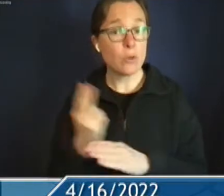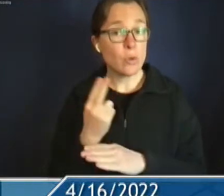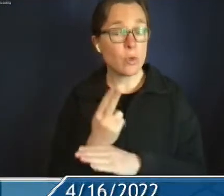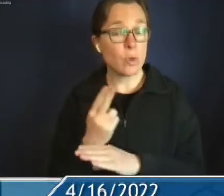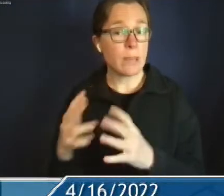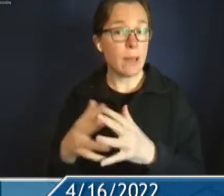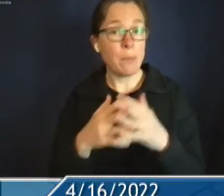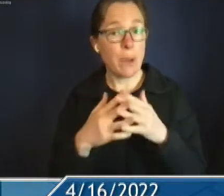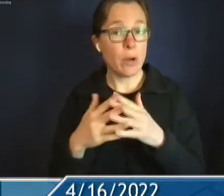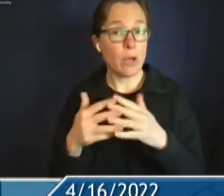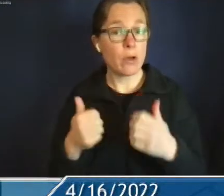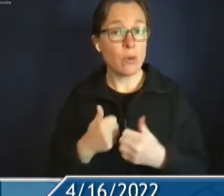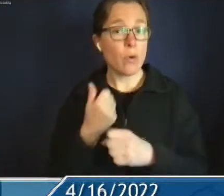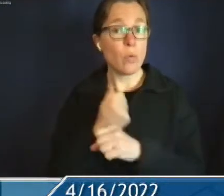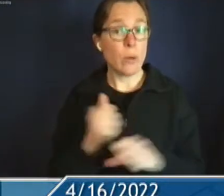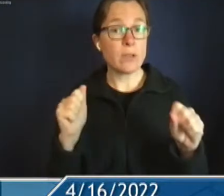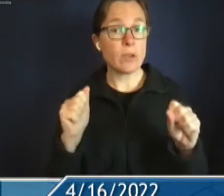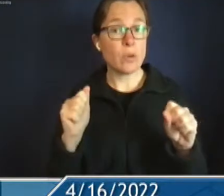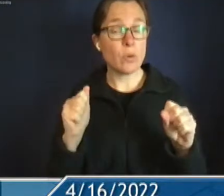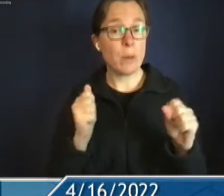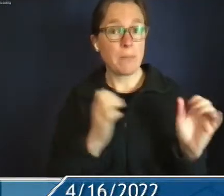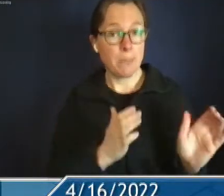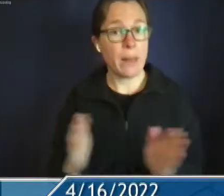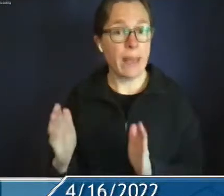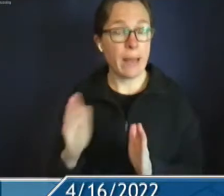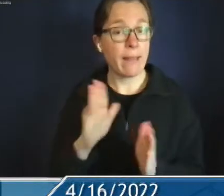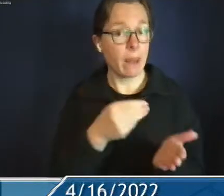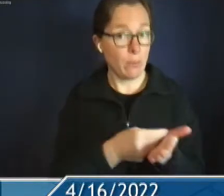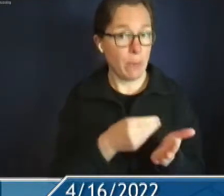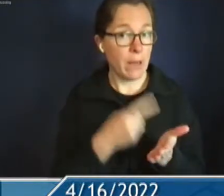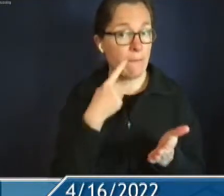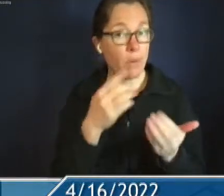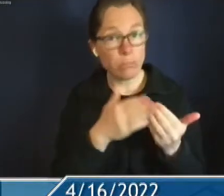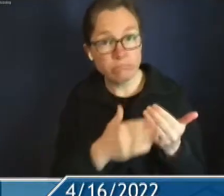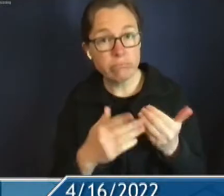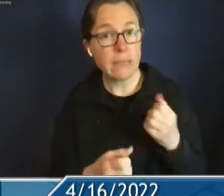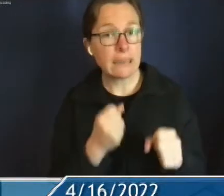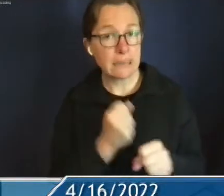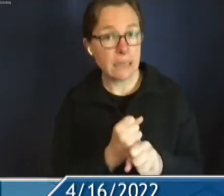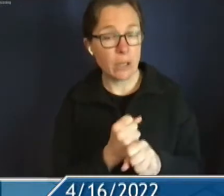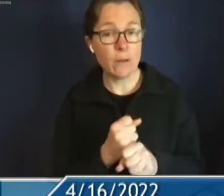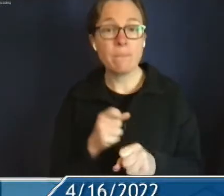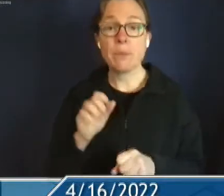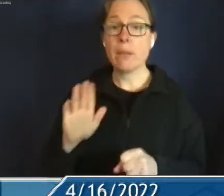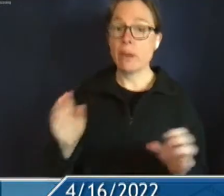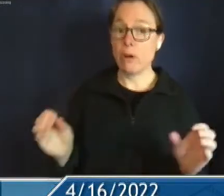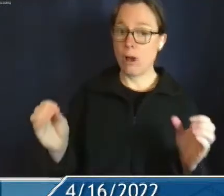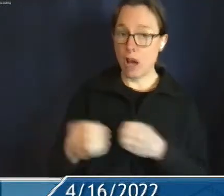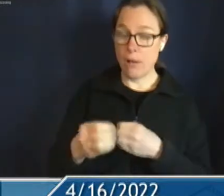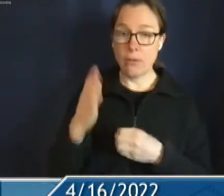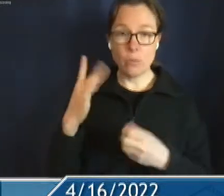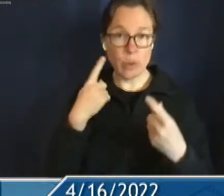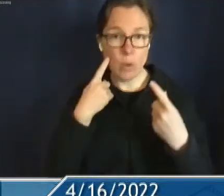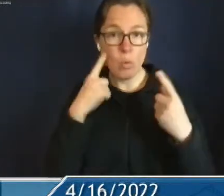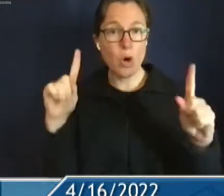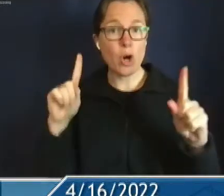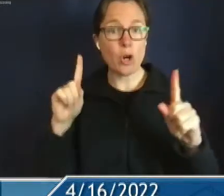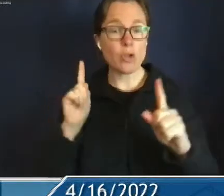Plan funding for the coming fiscal year. The Office of Violence Prevention works to intervene and prevent gun